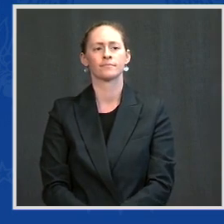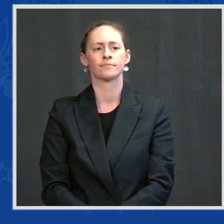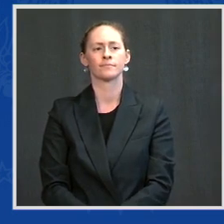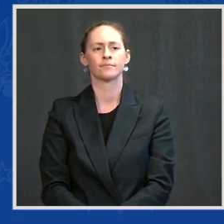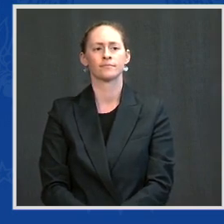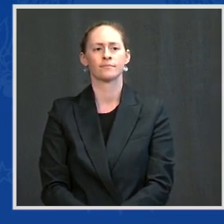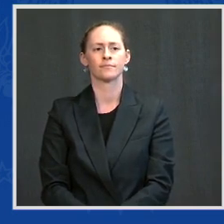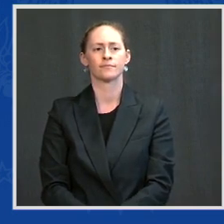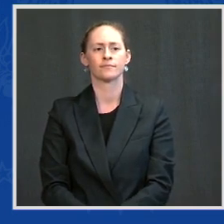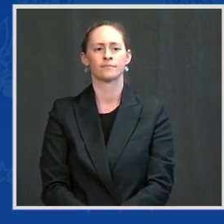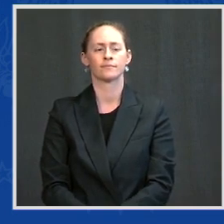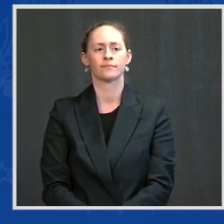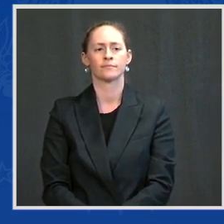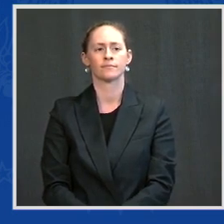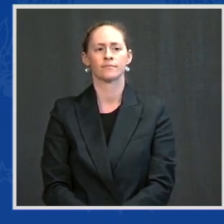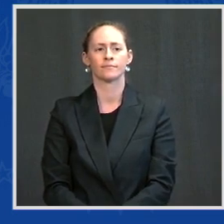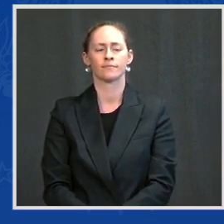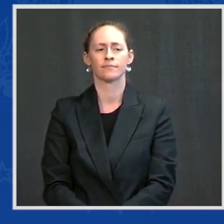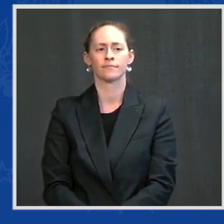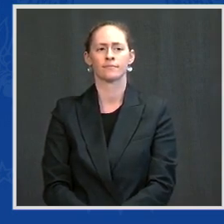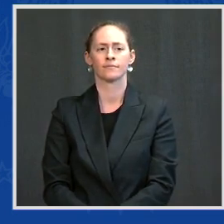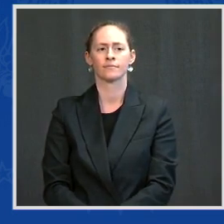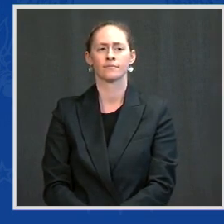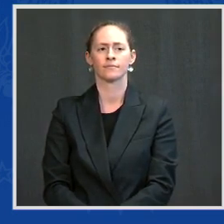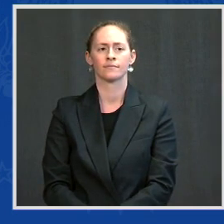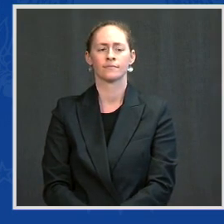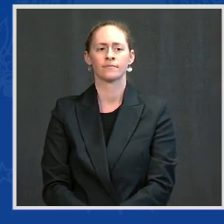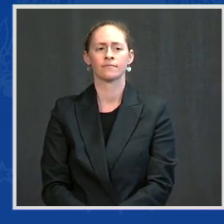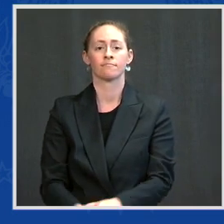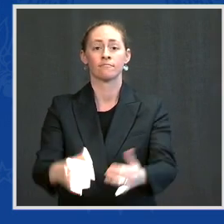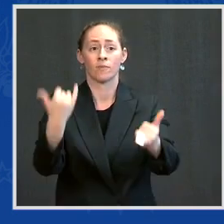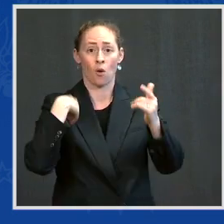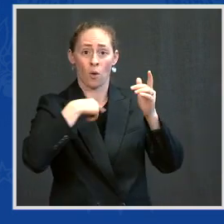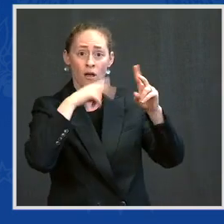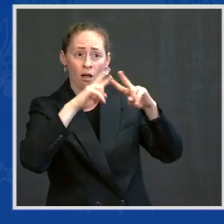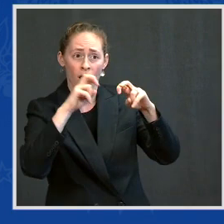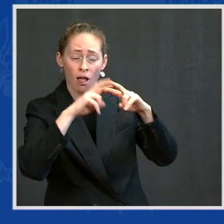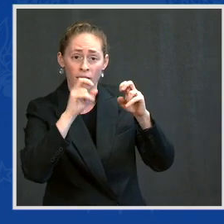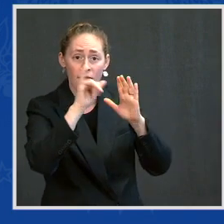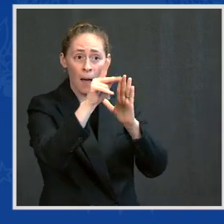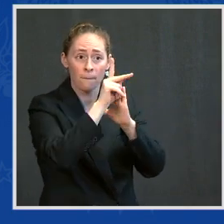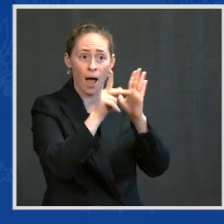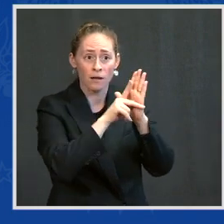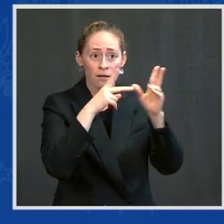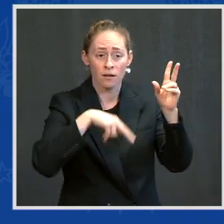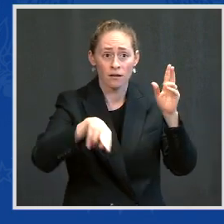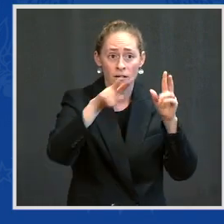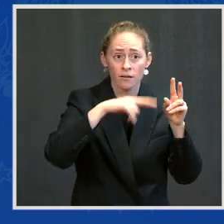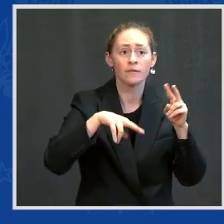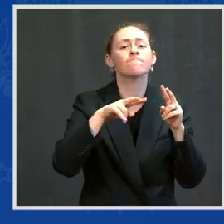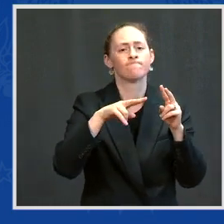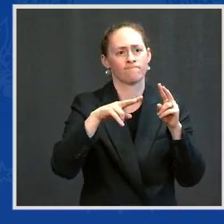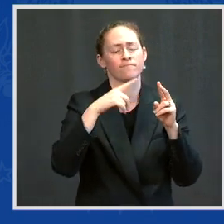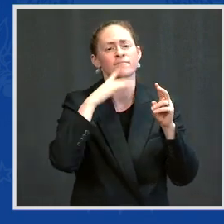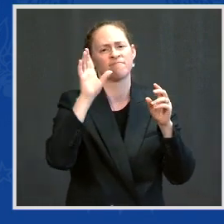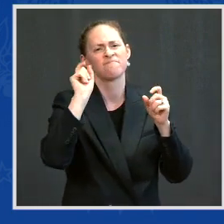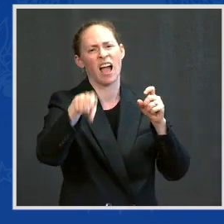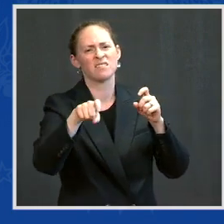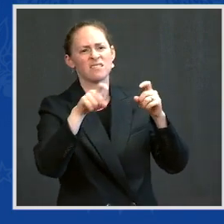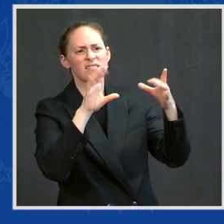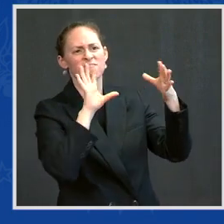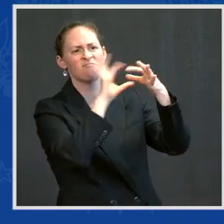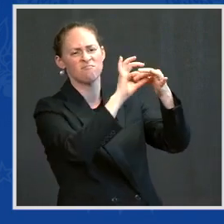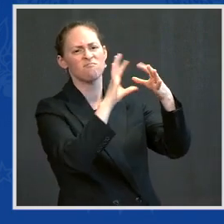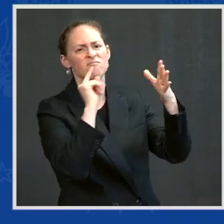close coordination as well as consultations between the United States and the Republic of Korea. So the principle